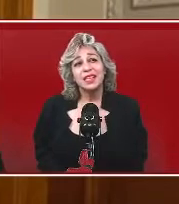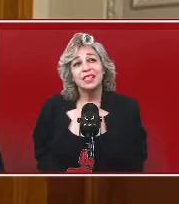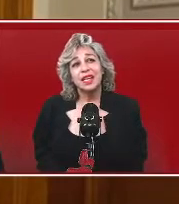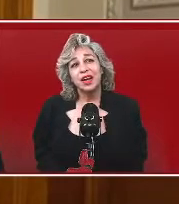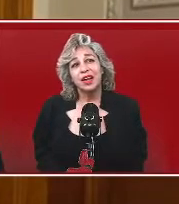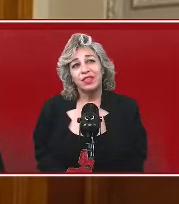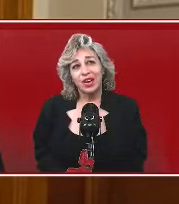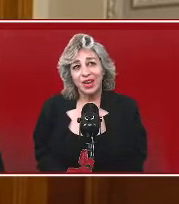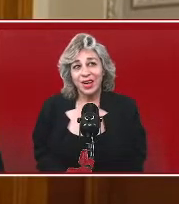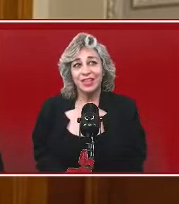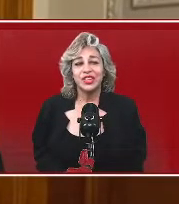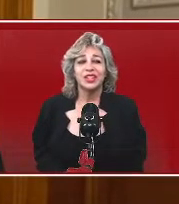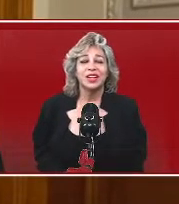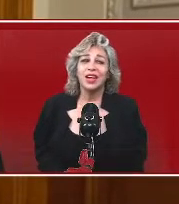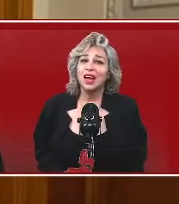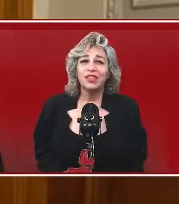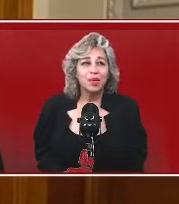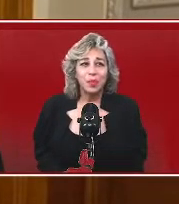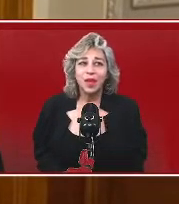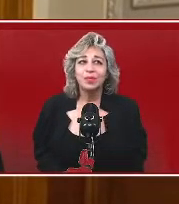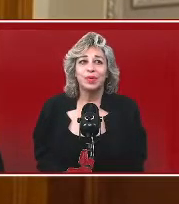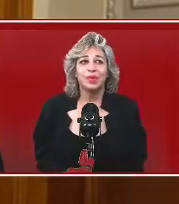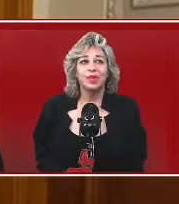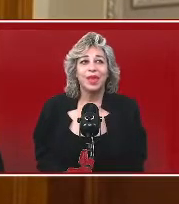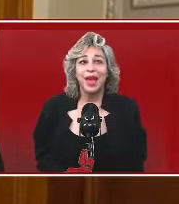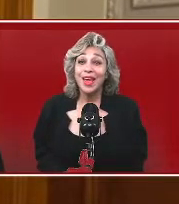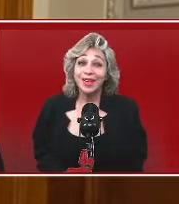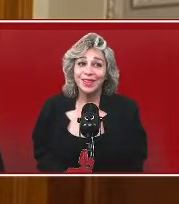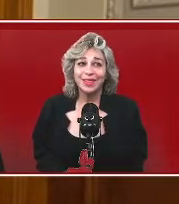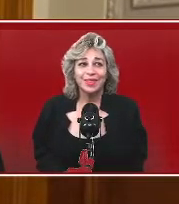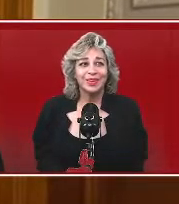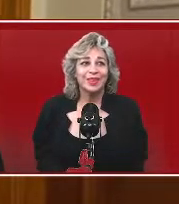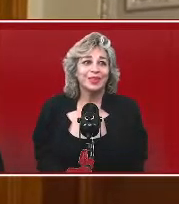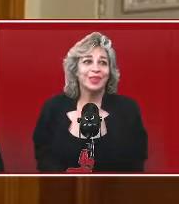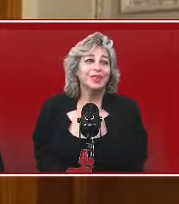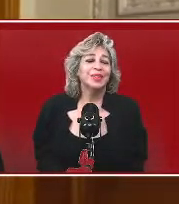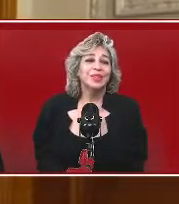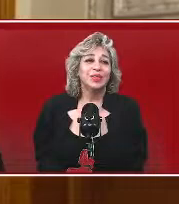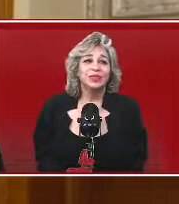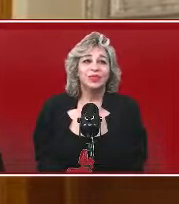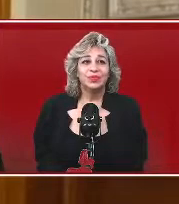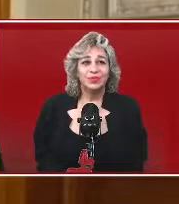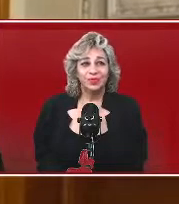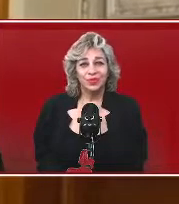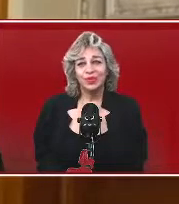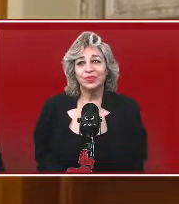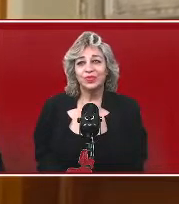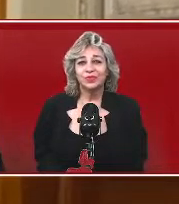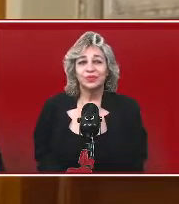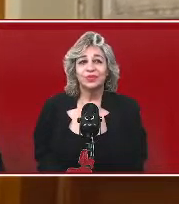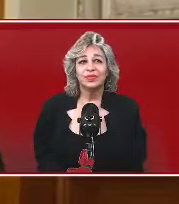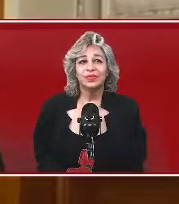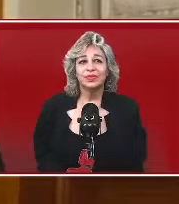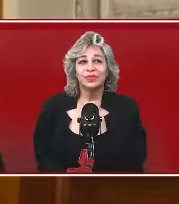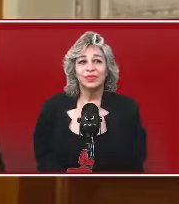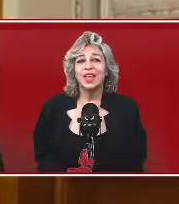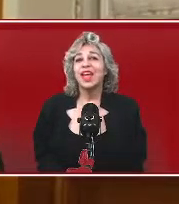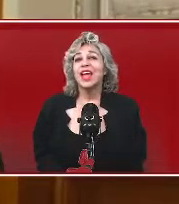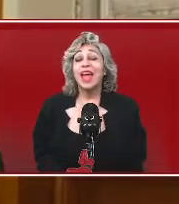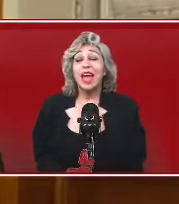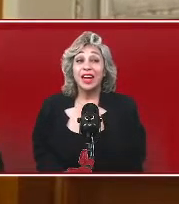And he said, of our nation, of our people, and llevamos en comportamiento